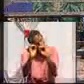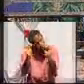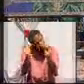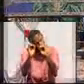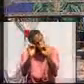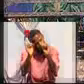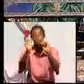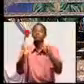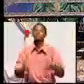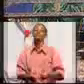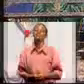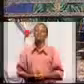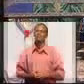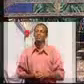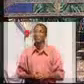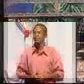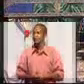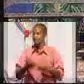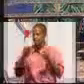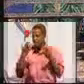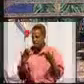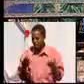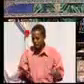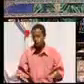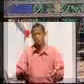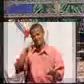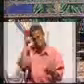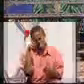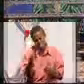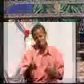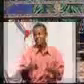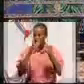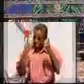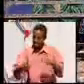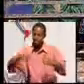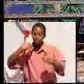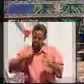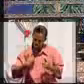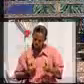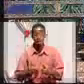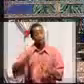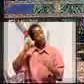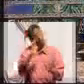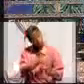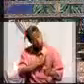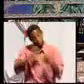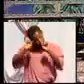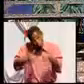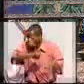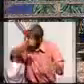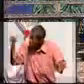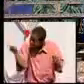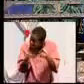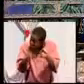and yes. Now, these disabled people also can do those sort of jobs